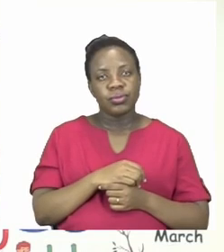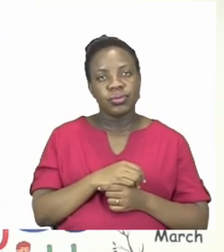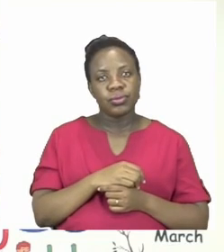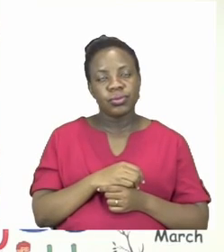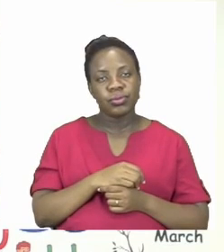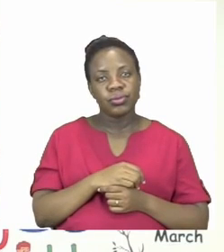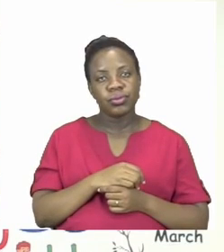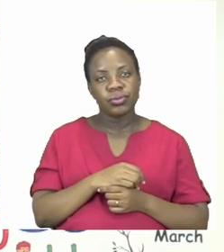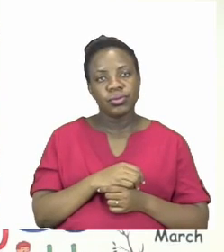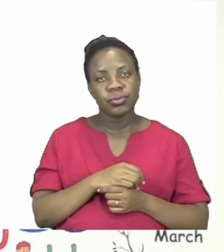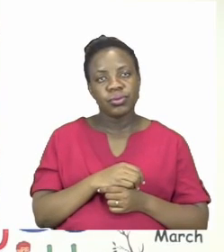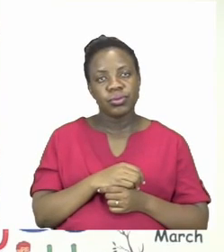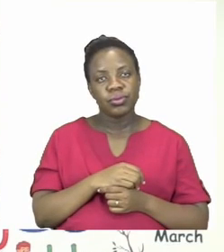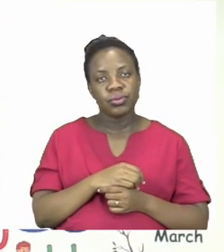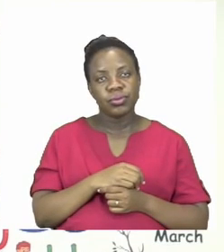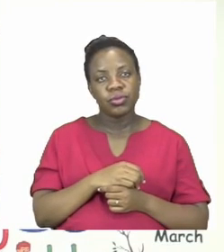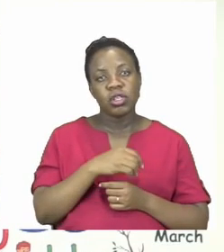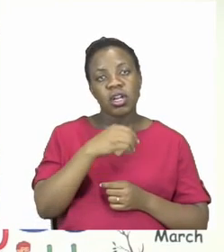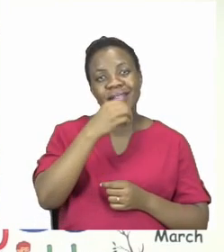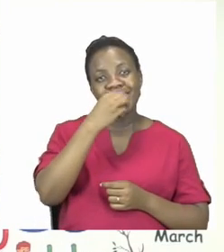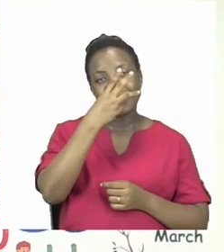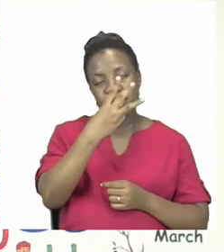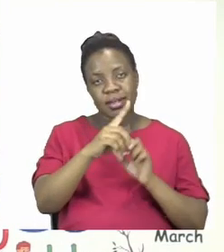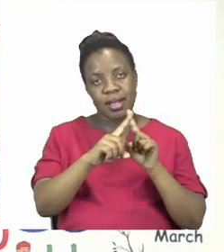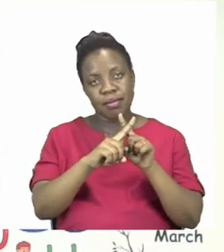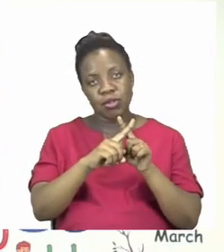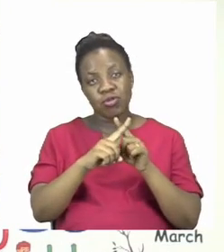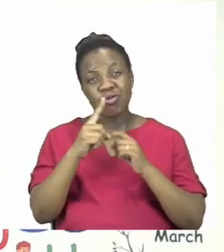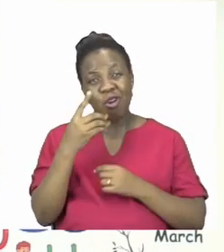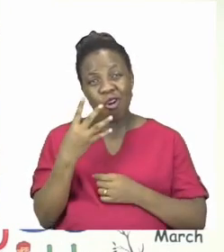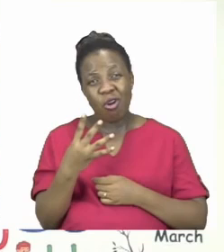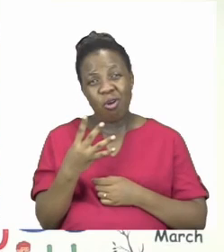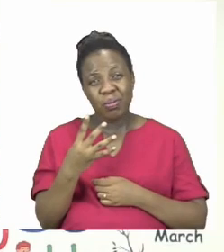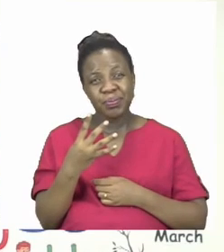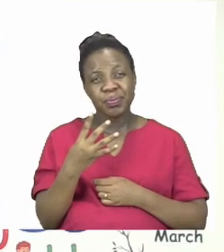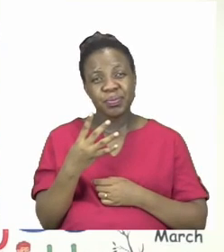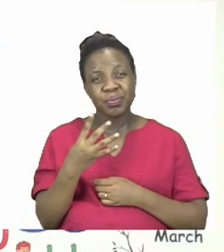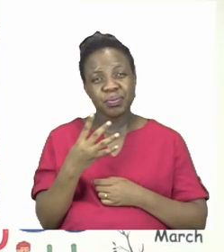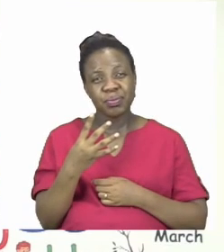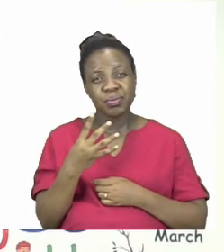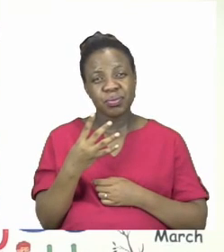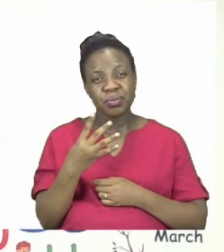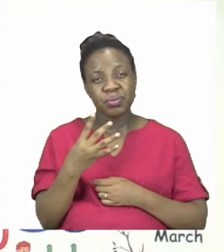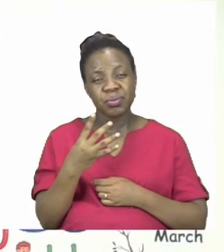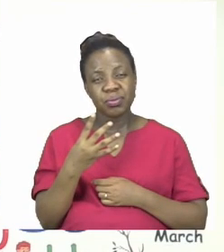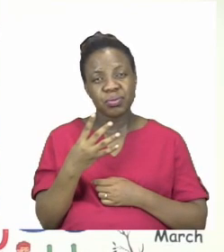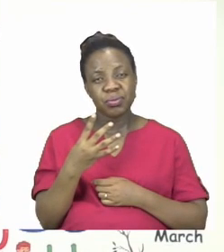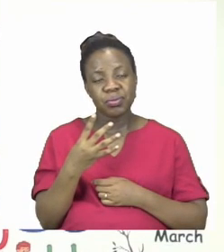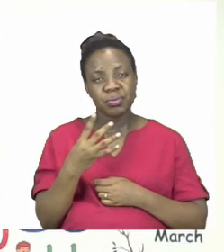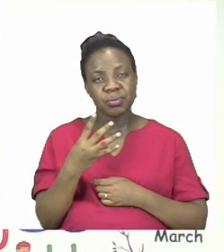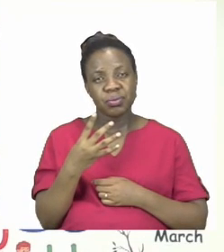Then the next one is going to say 3 times 4. That means we are counting